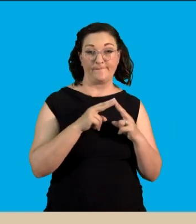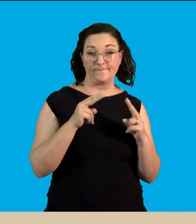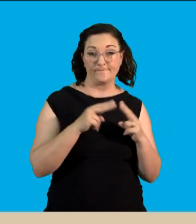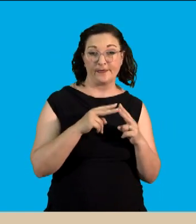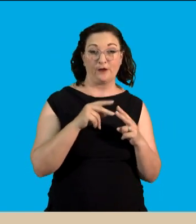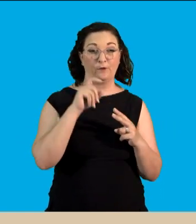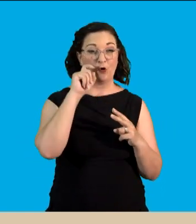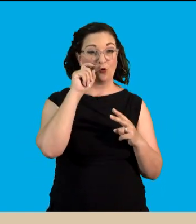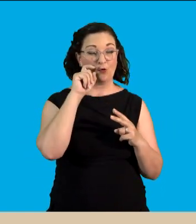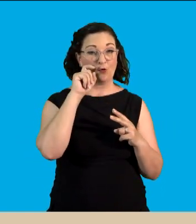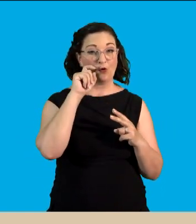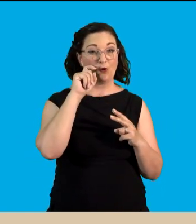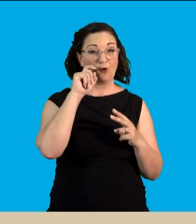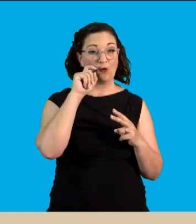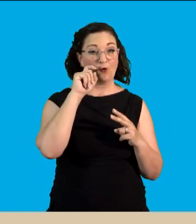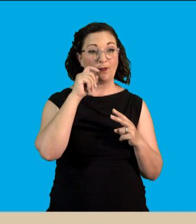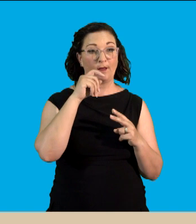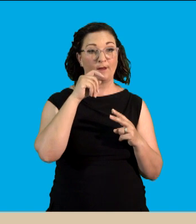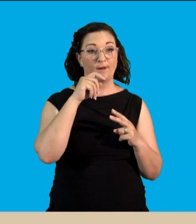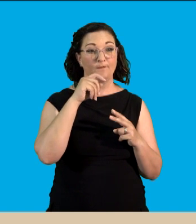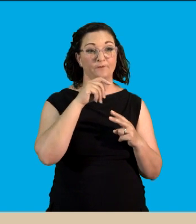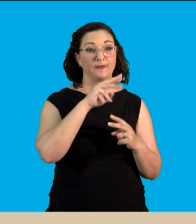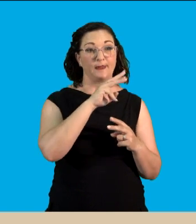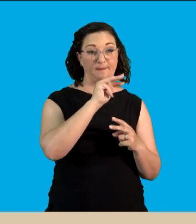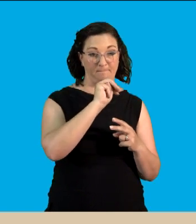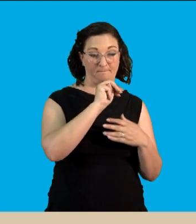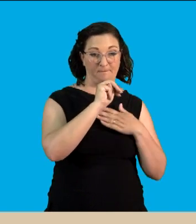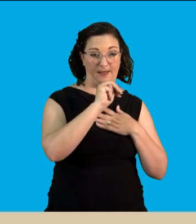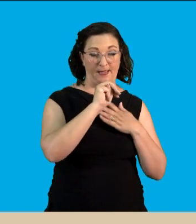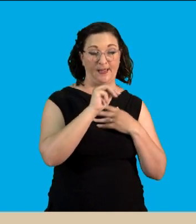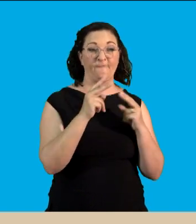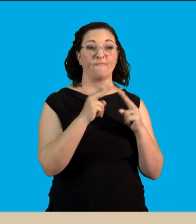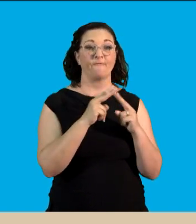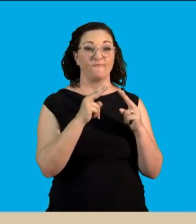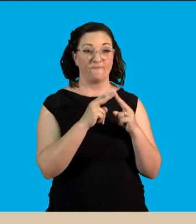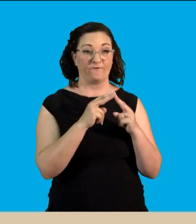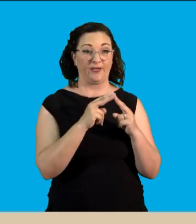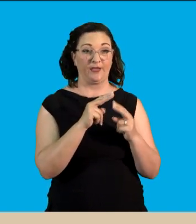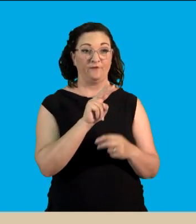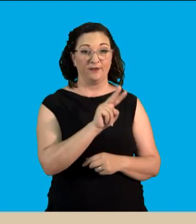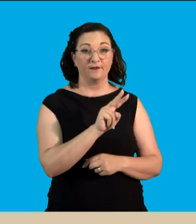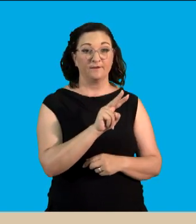we said my, this one would be our Mercury,